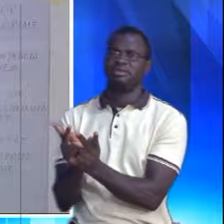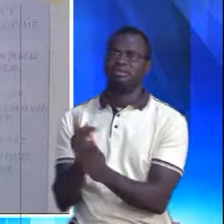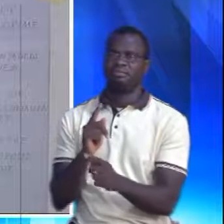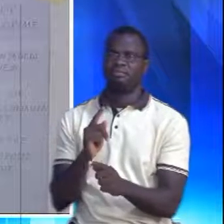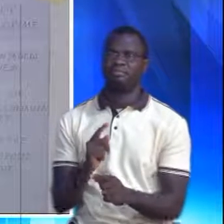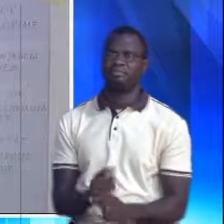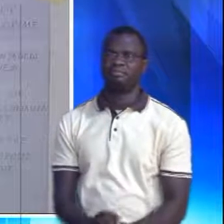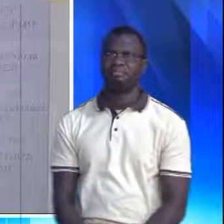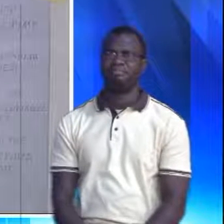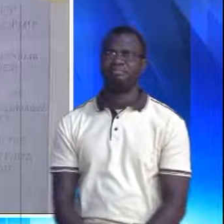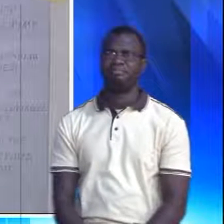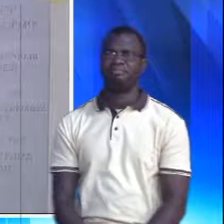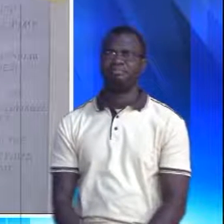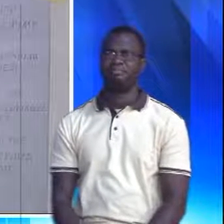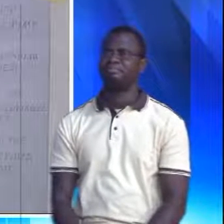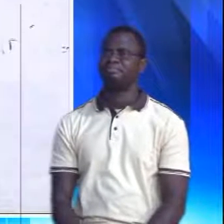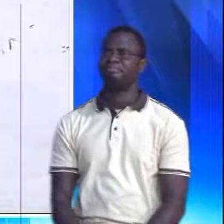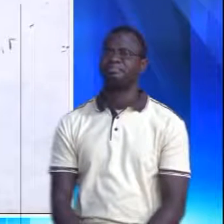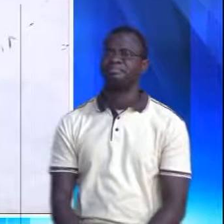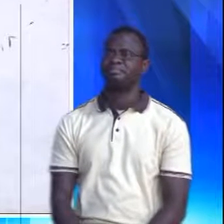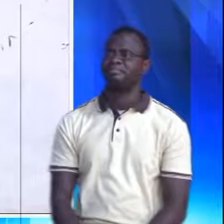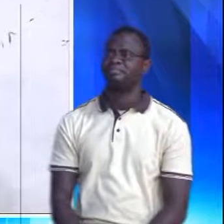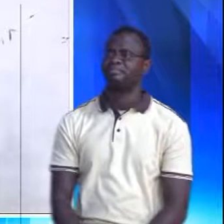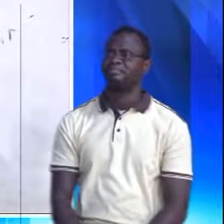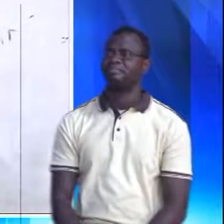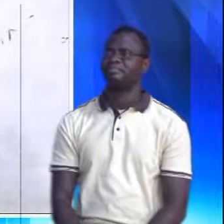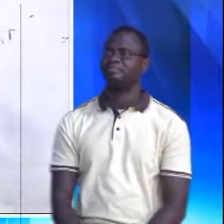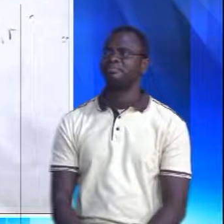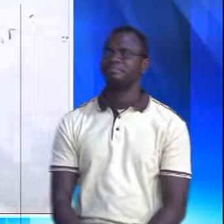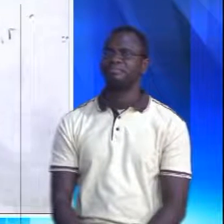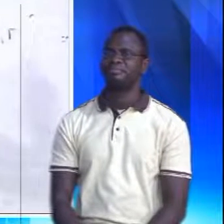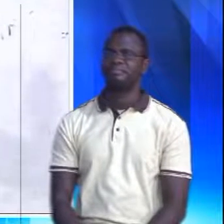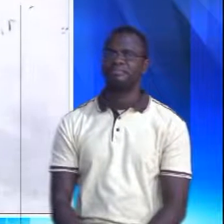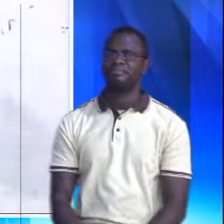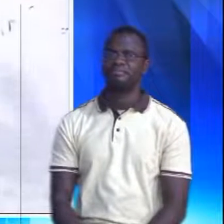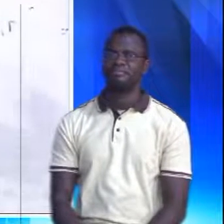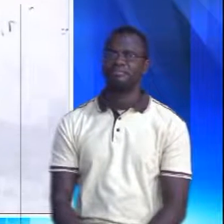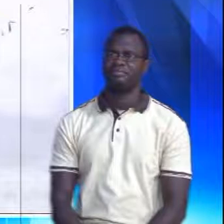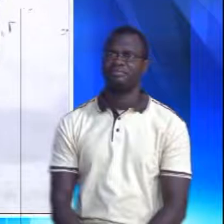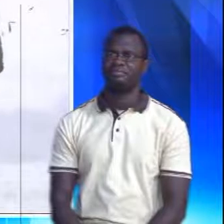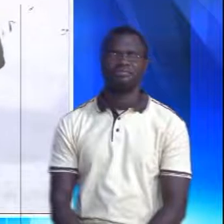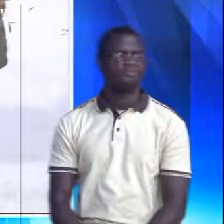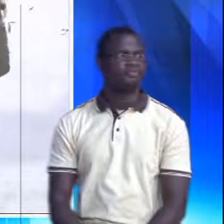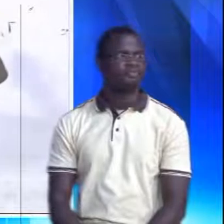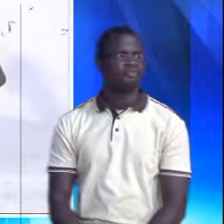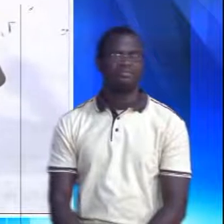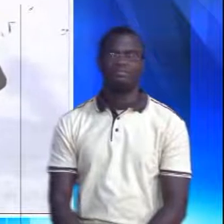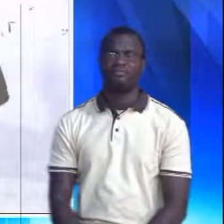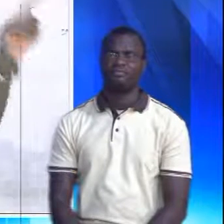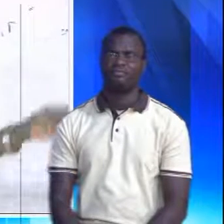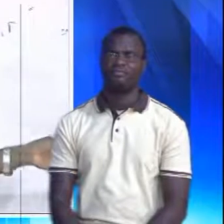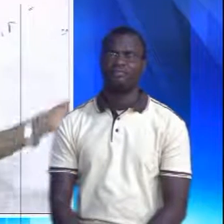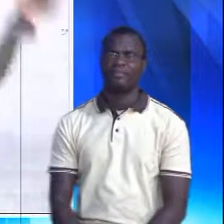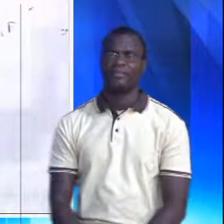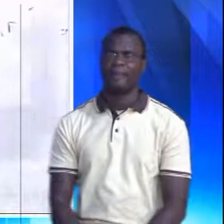great-grandfather, belongs to your great-grandfather. Government will now mark it. You see the Red Cross. I'll give you an